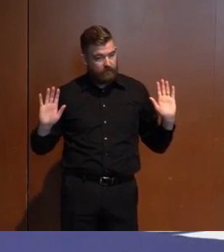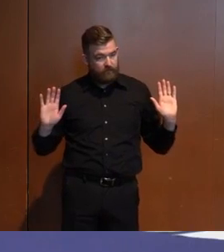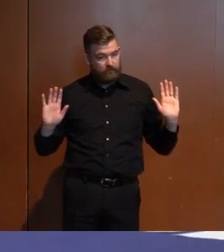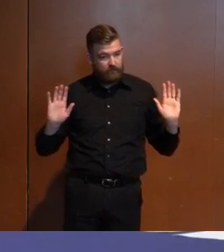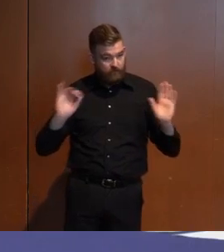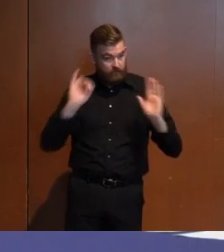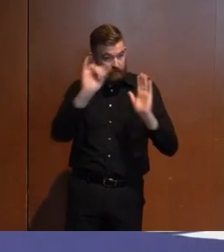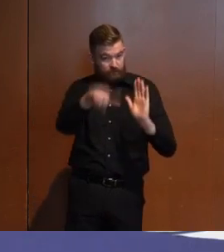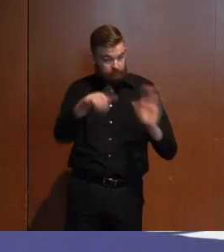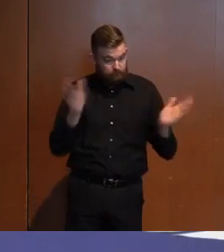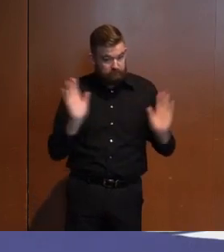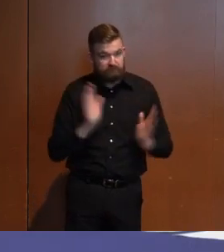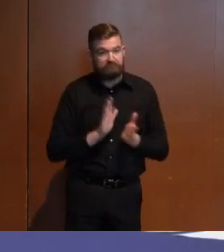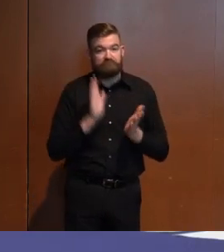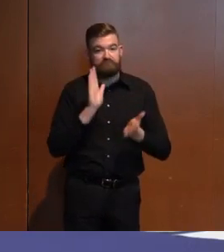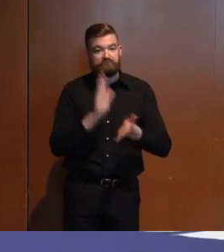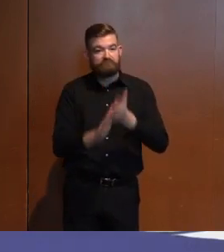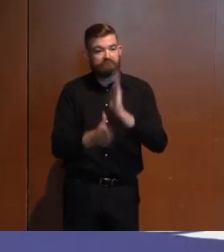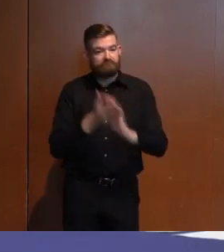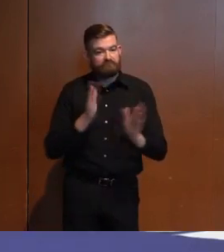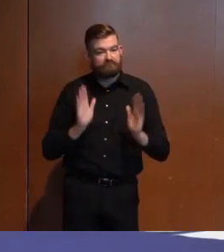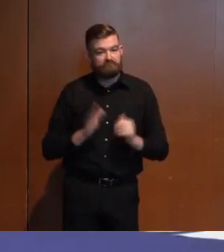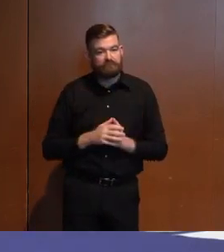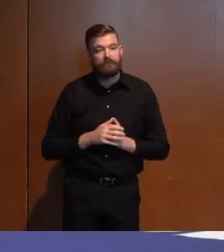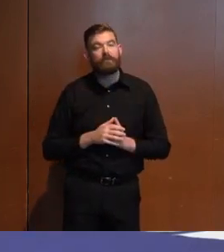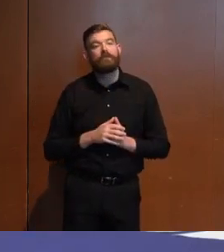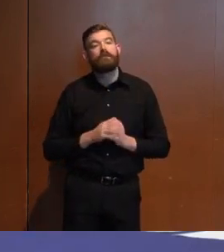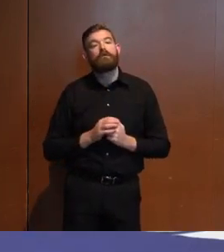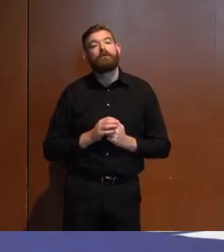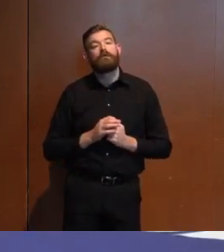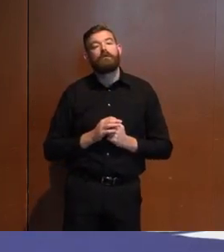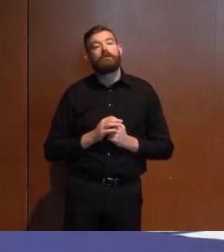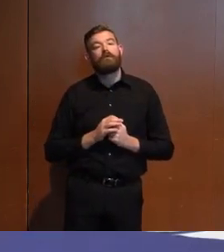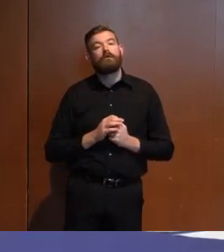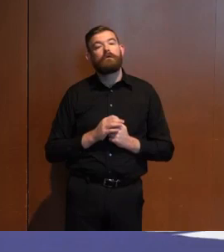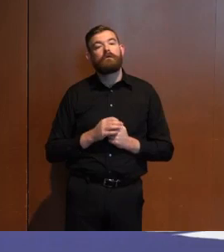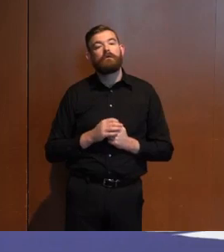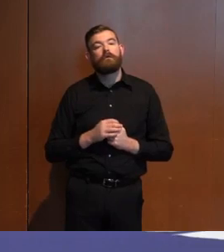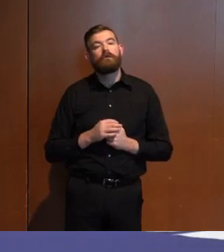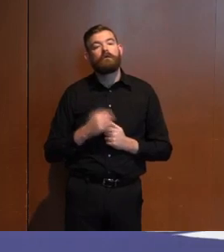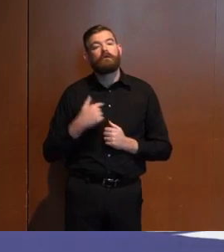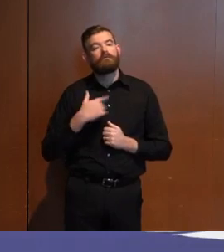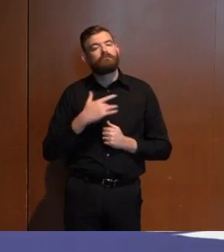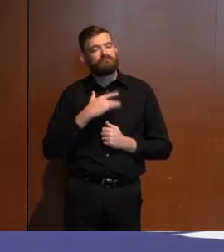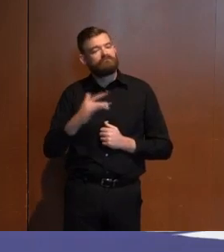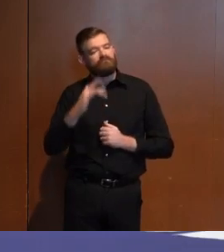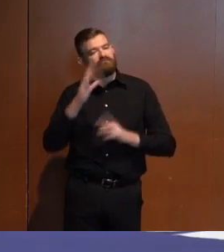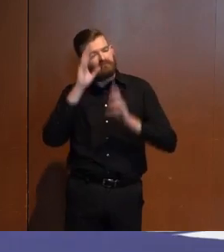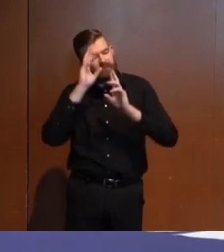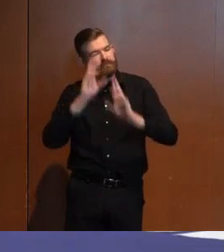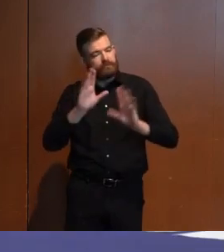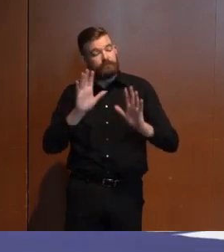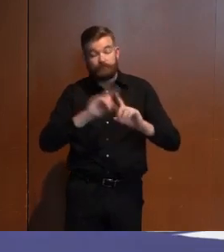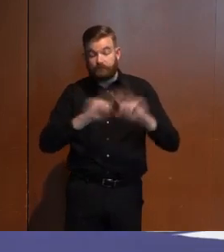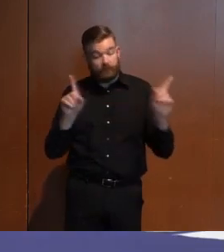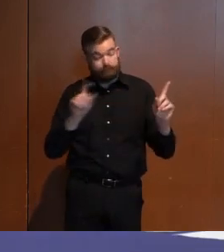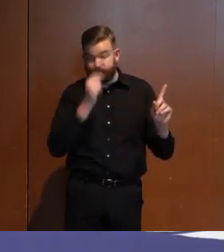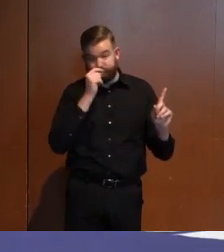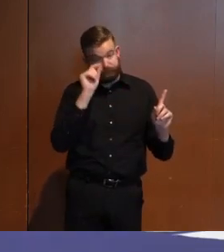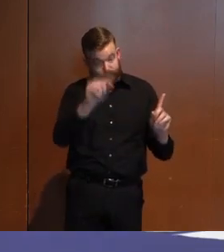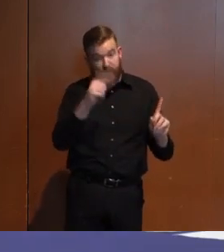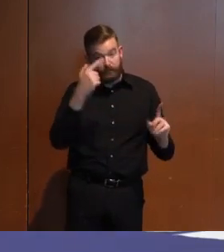I don't want to be disrespectful, but it is what it is. And again, we think, among